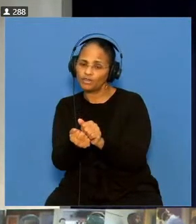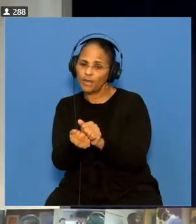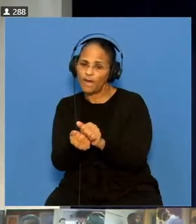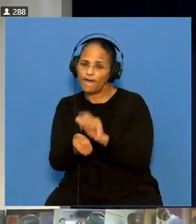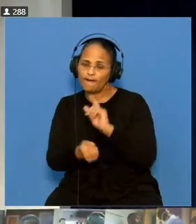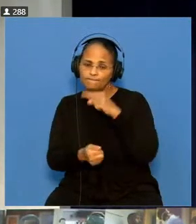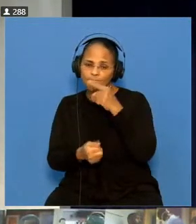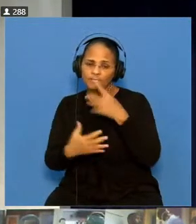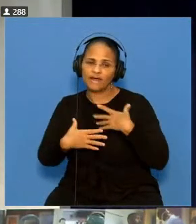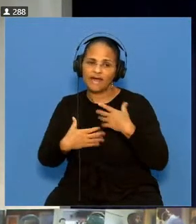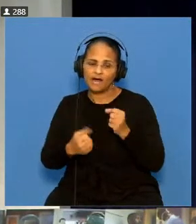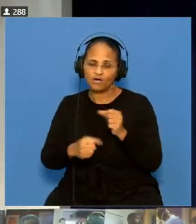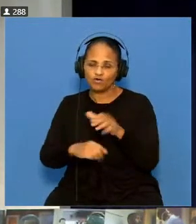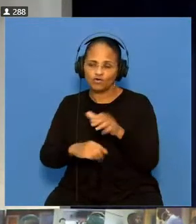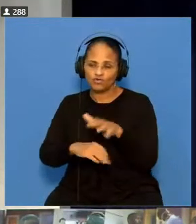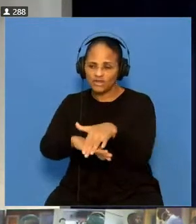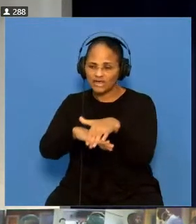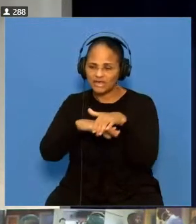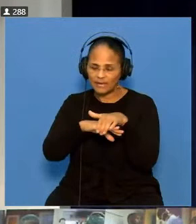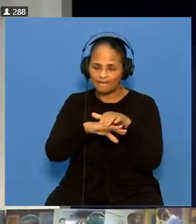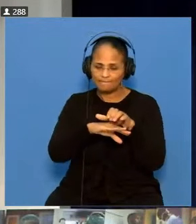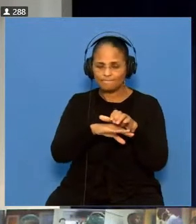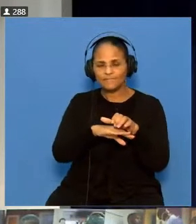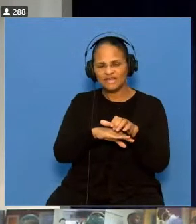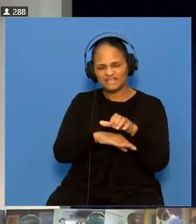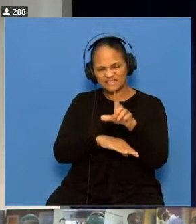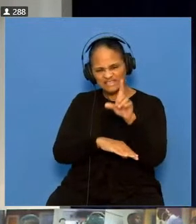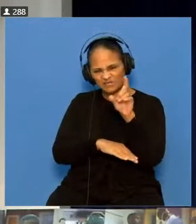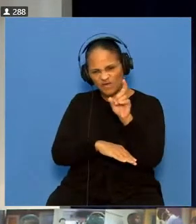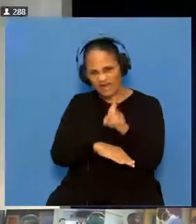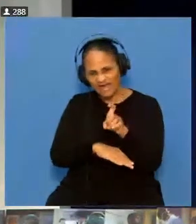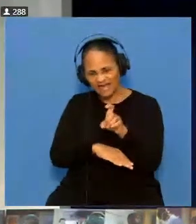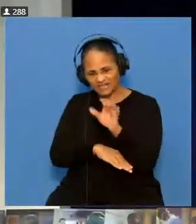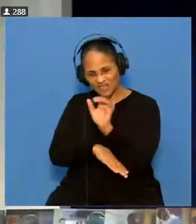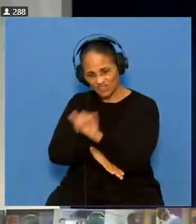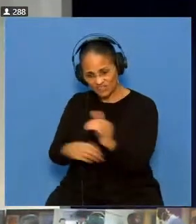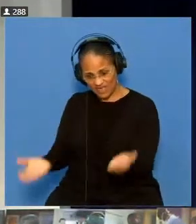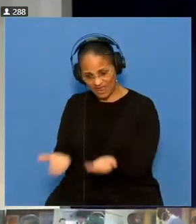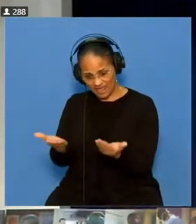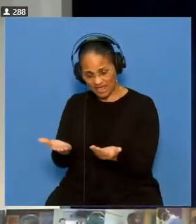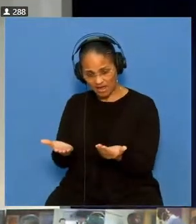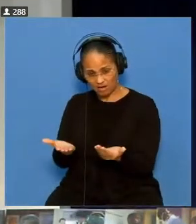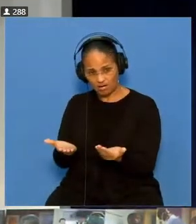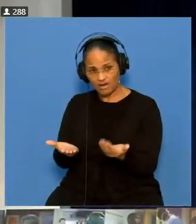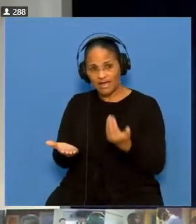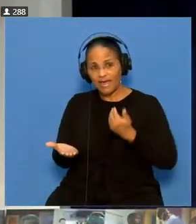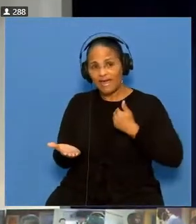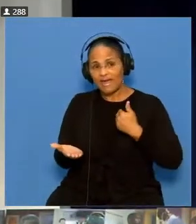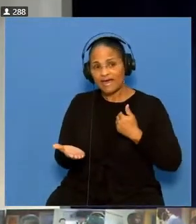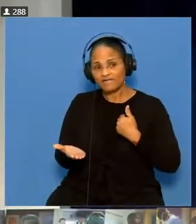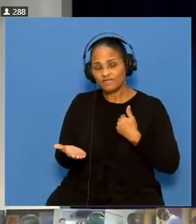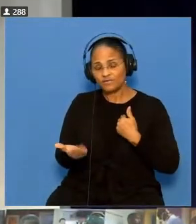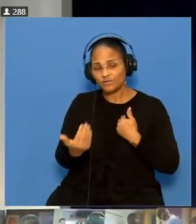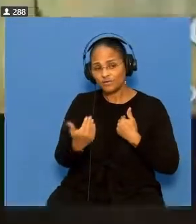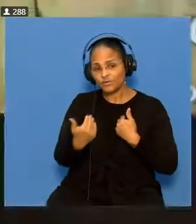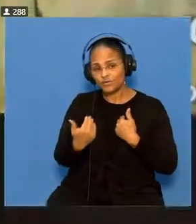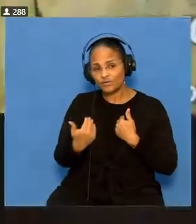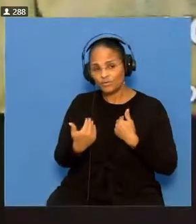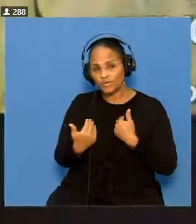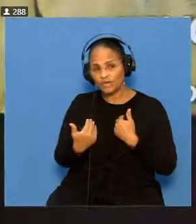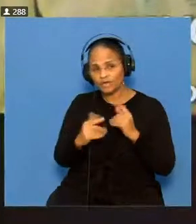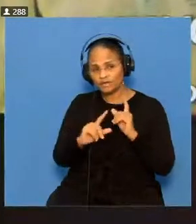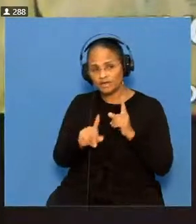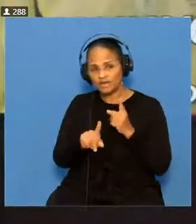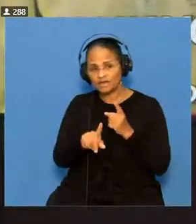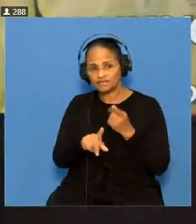Public Health England to see if we actually had the that variant here in Bermuda. Have you got any developments on that?